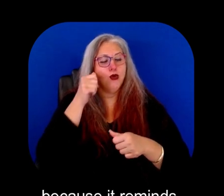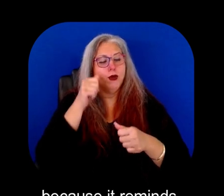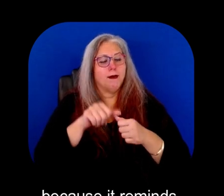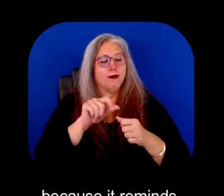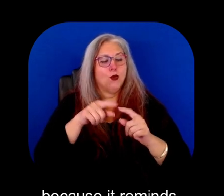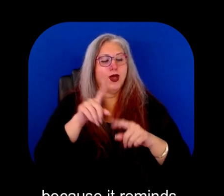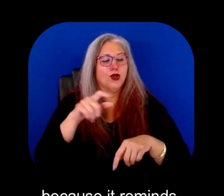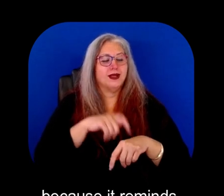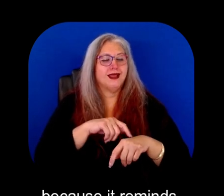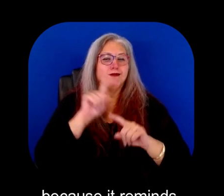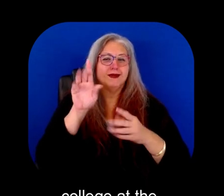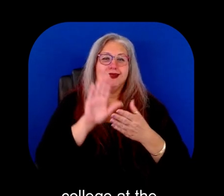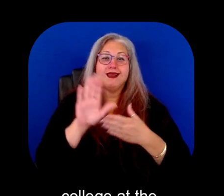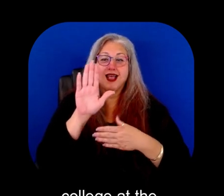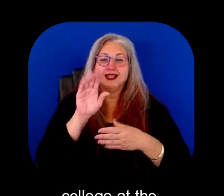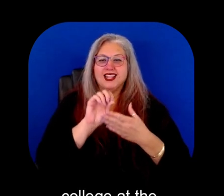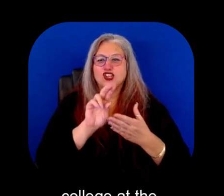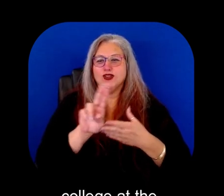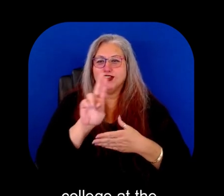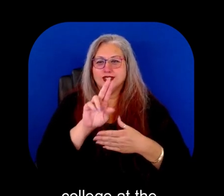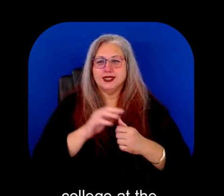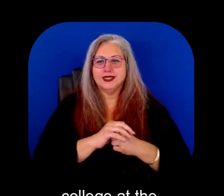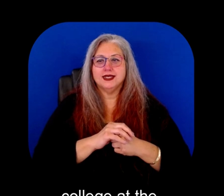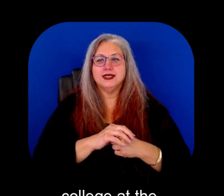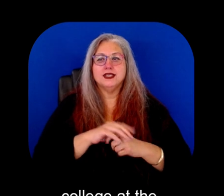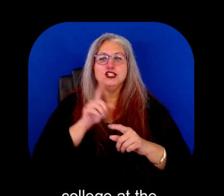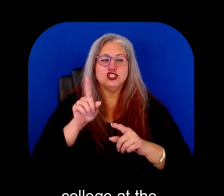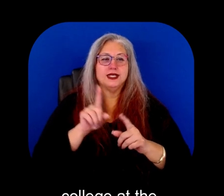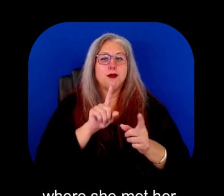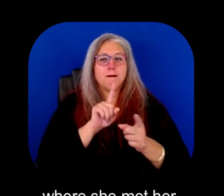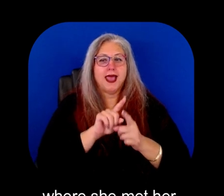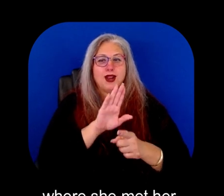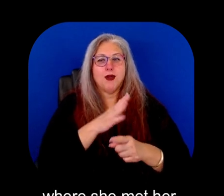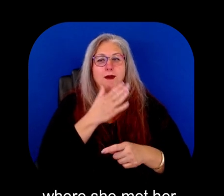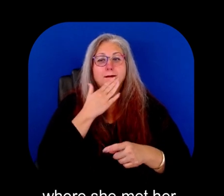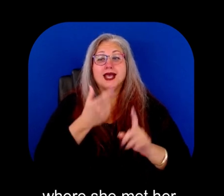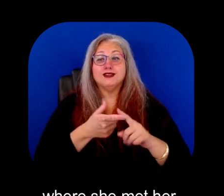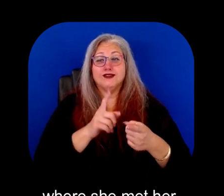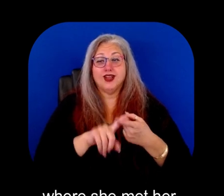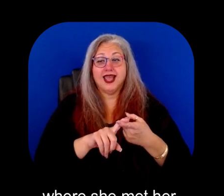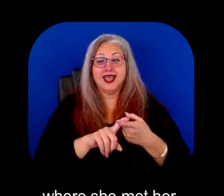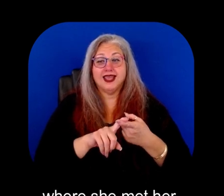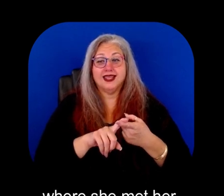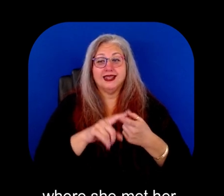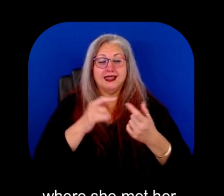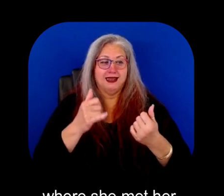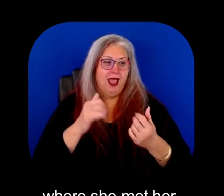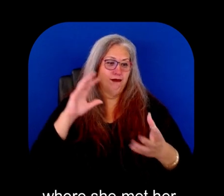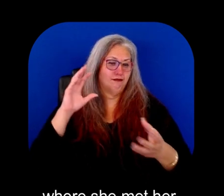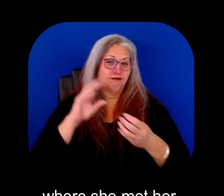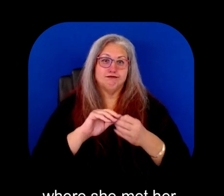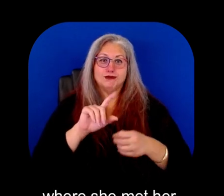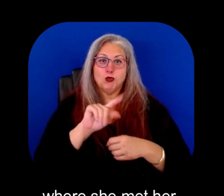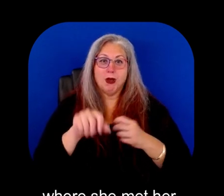of her days at college at the university where she met her best friend of now of